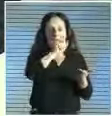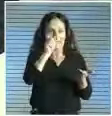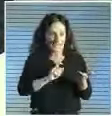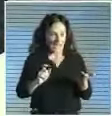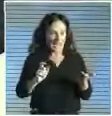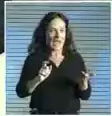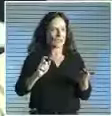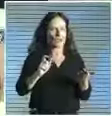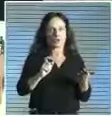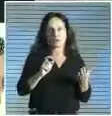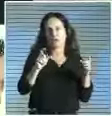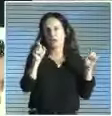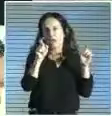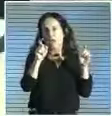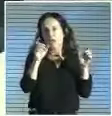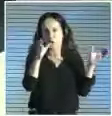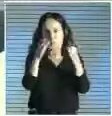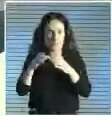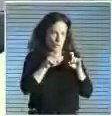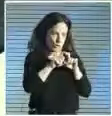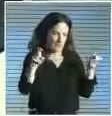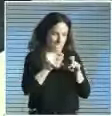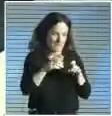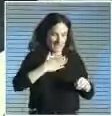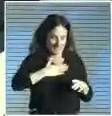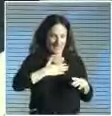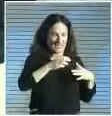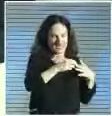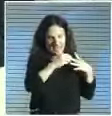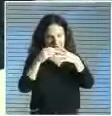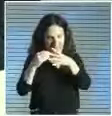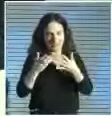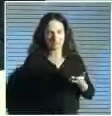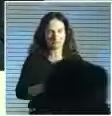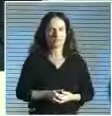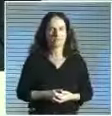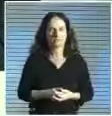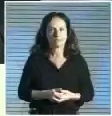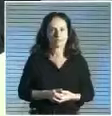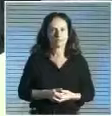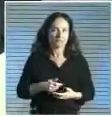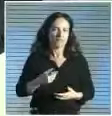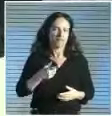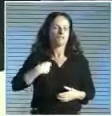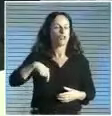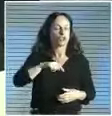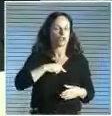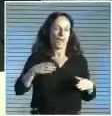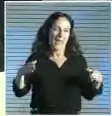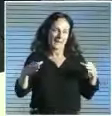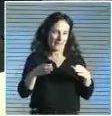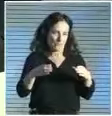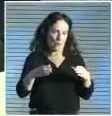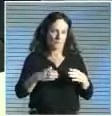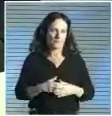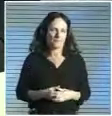Italian section. Stick together. Yeah. There's a theme. And we have, well, it's composed by the tour